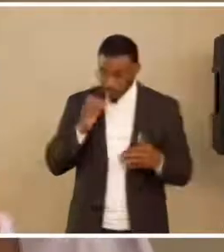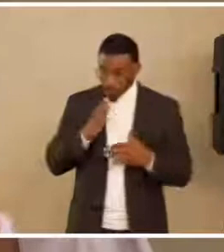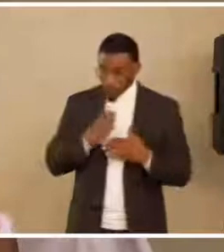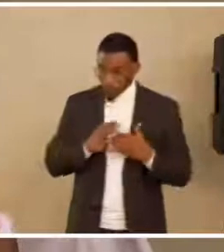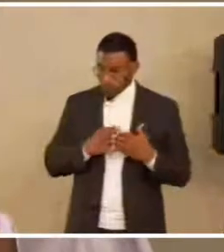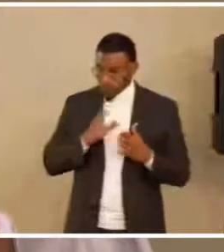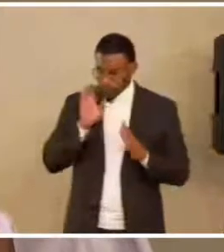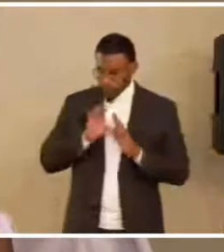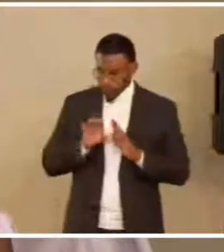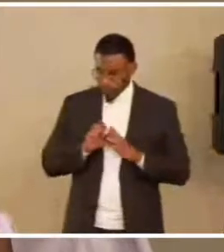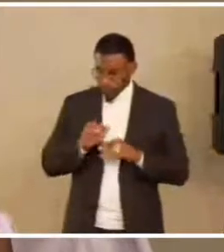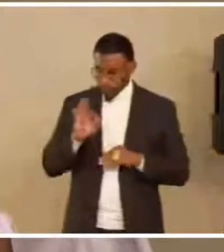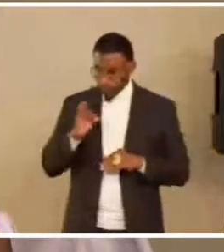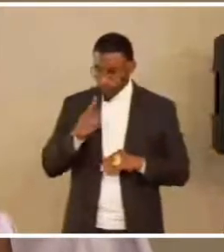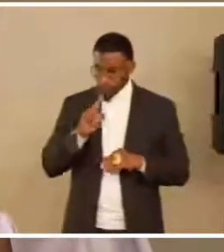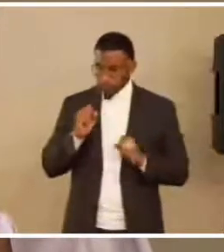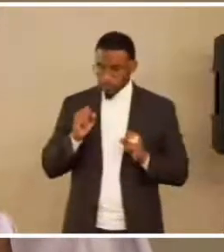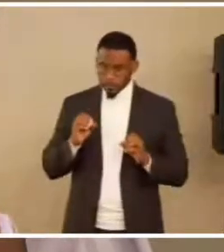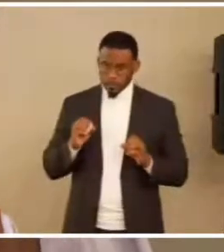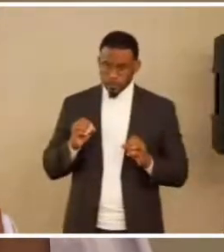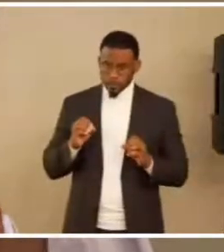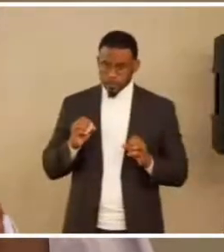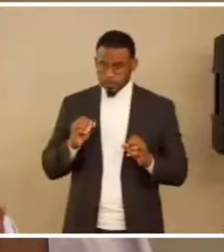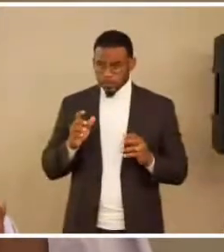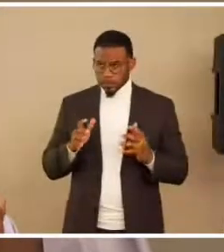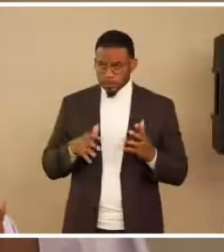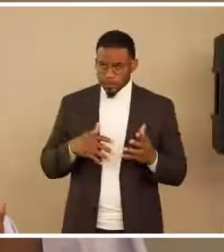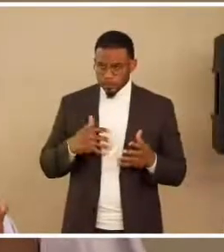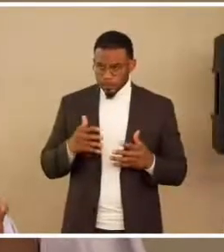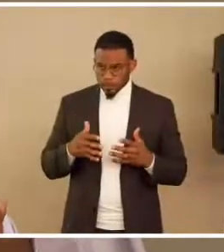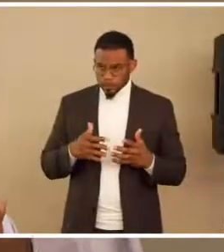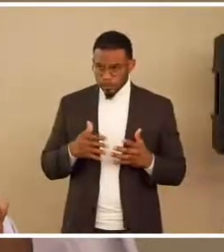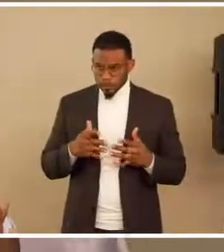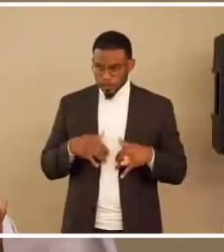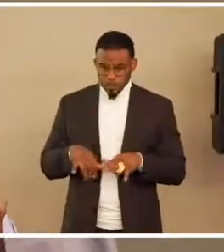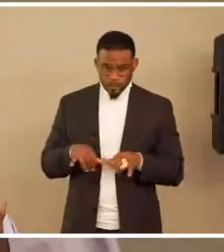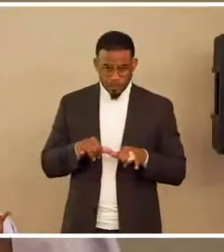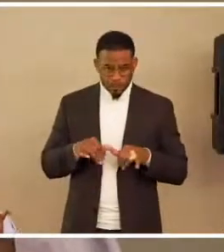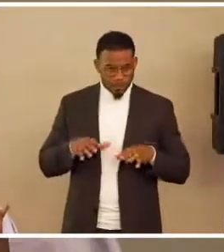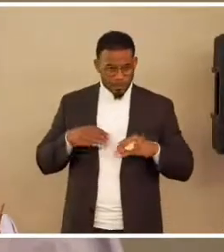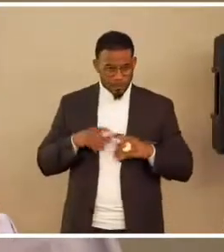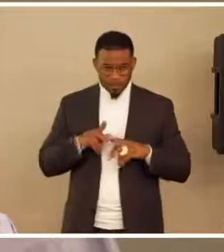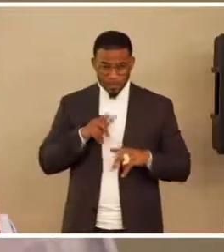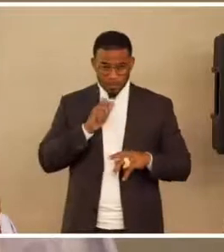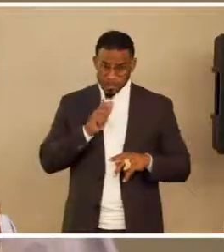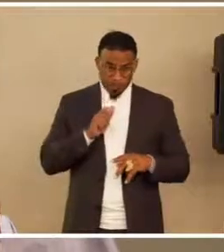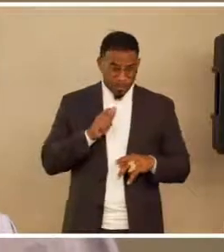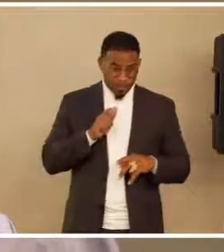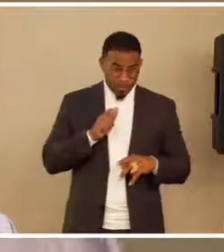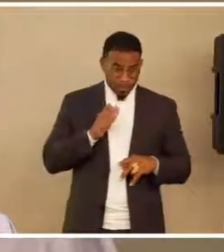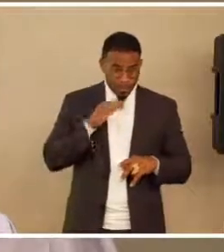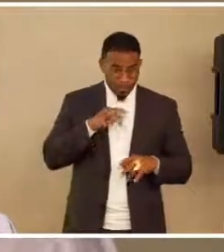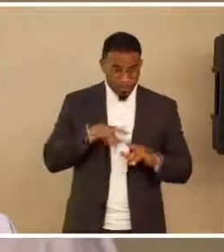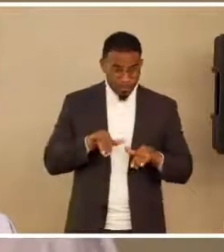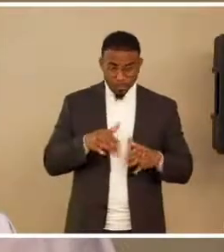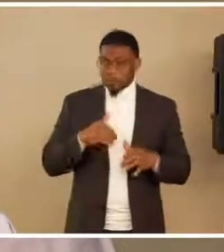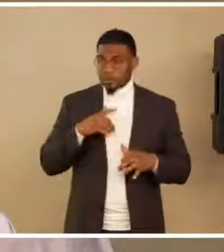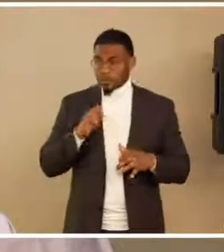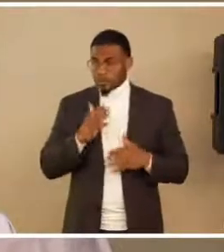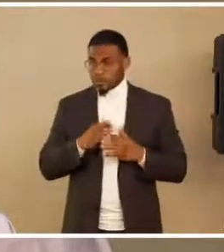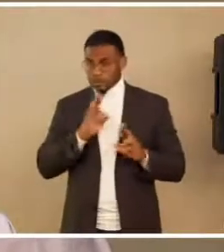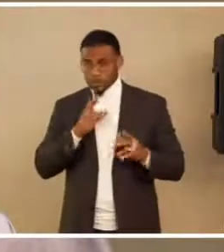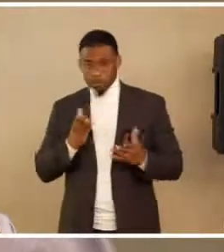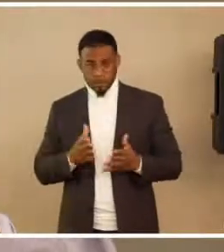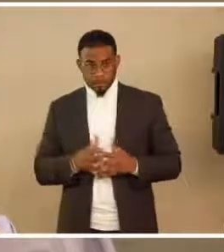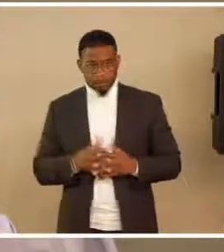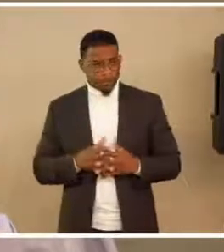some images in France are so, you know, commonly accepted that people don't react the same way. I heard some